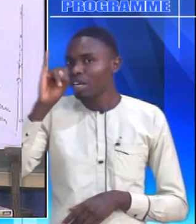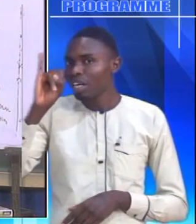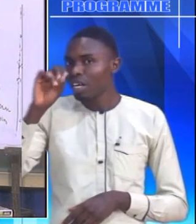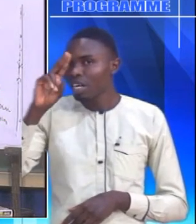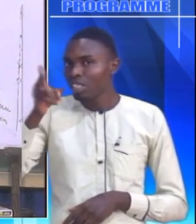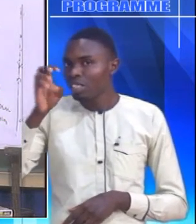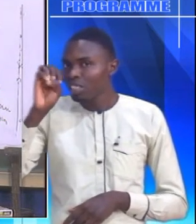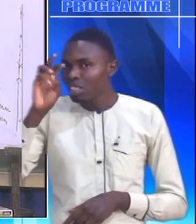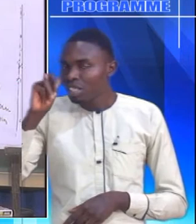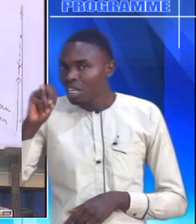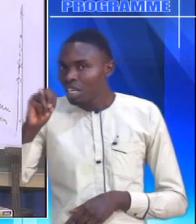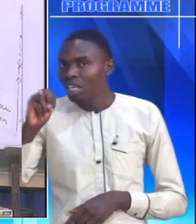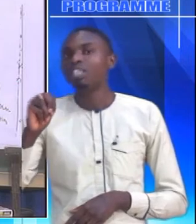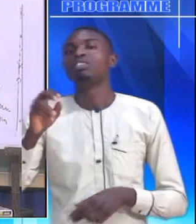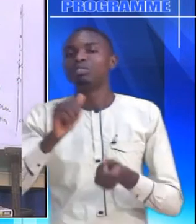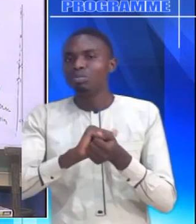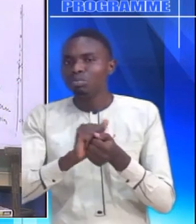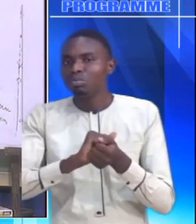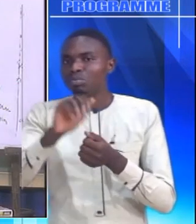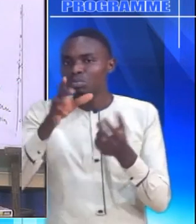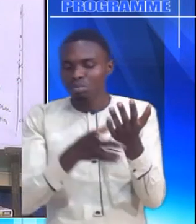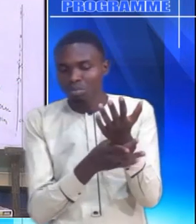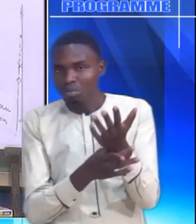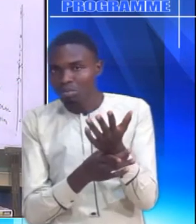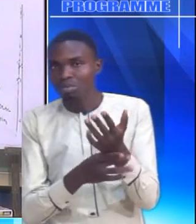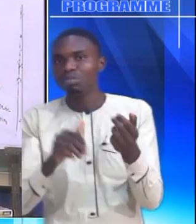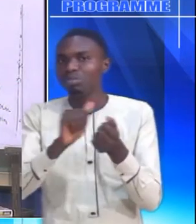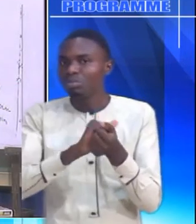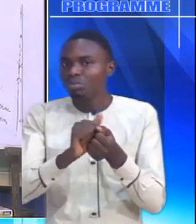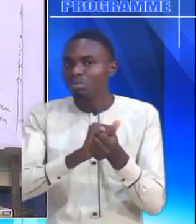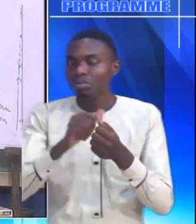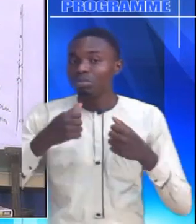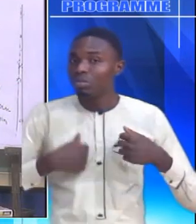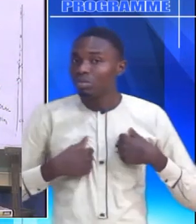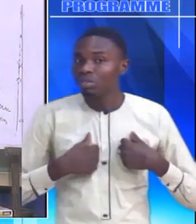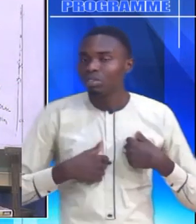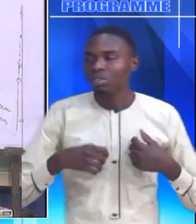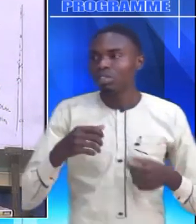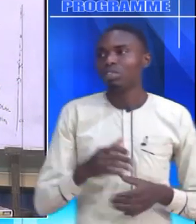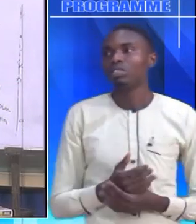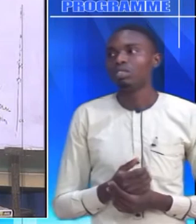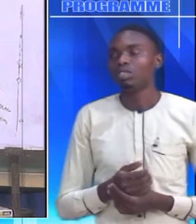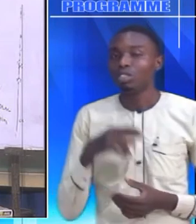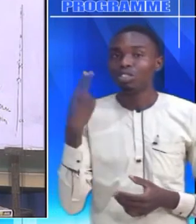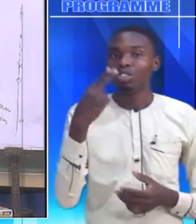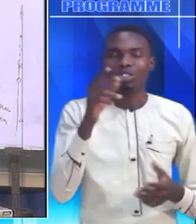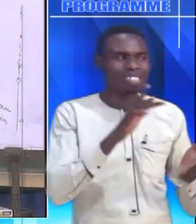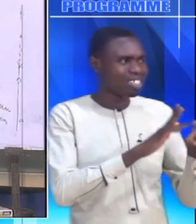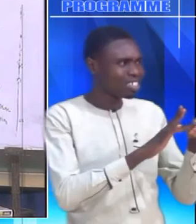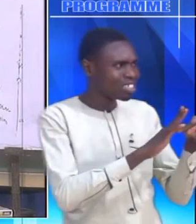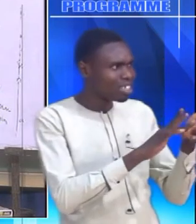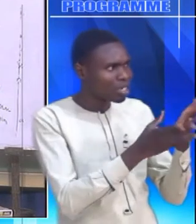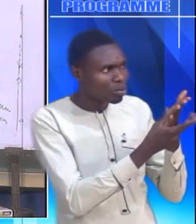hands with soap and running water, and when it is available, sanitizer. Do